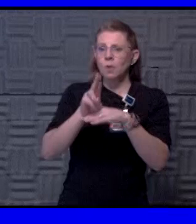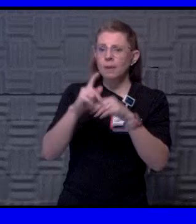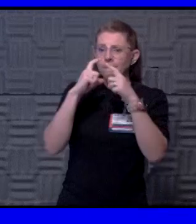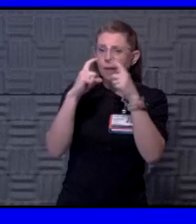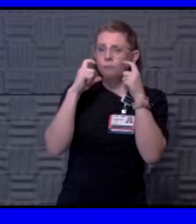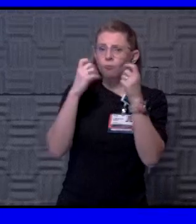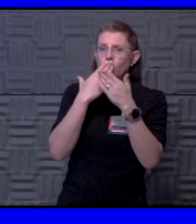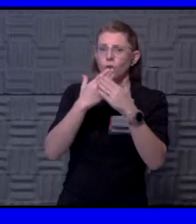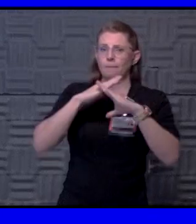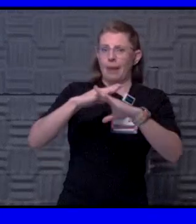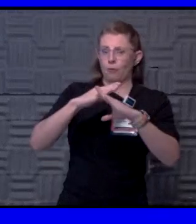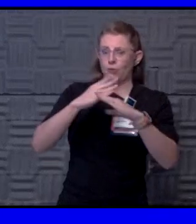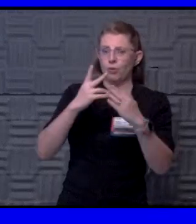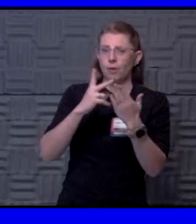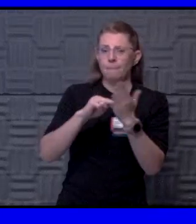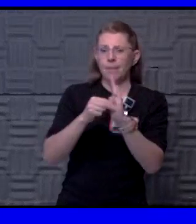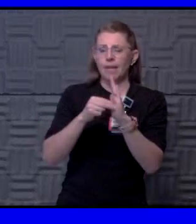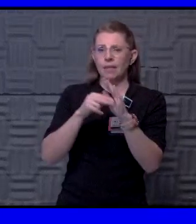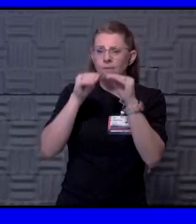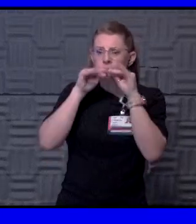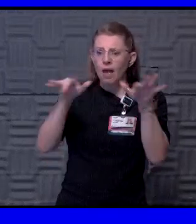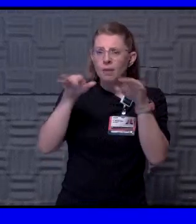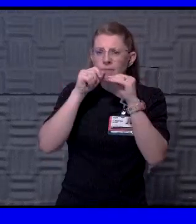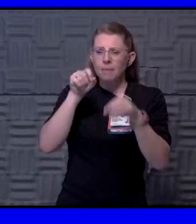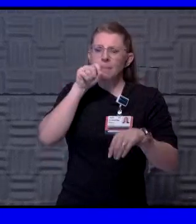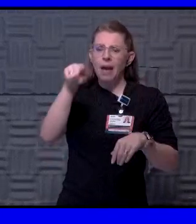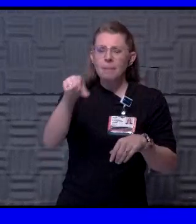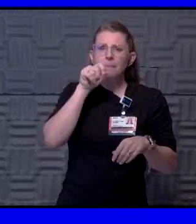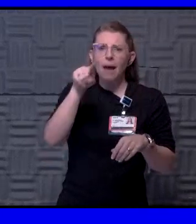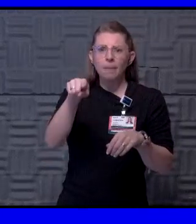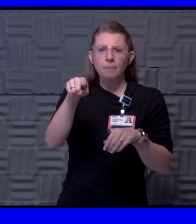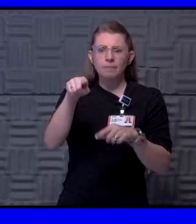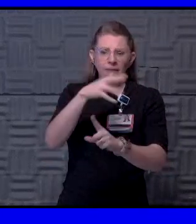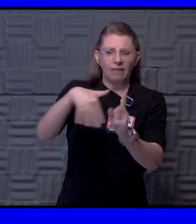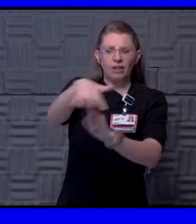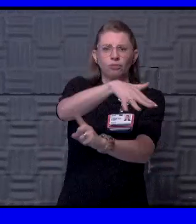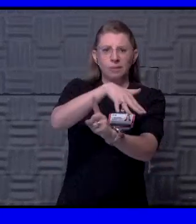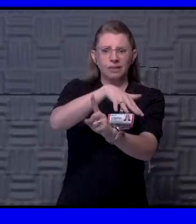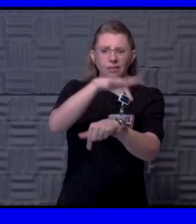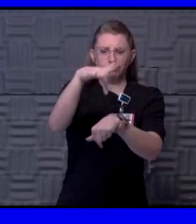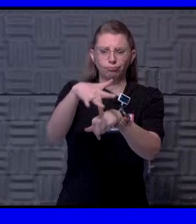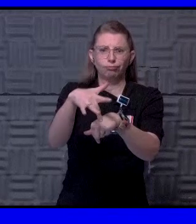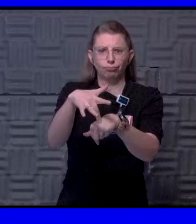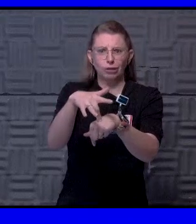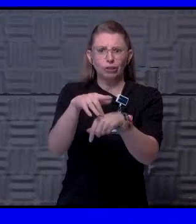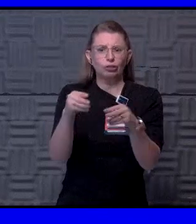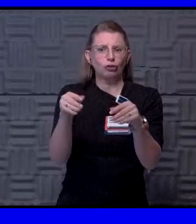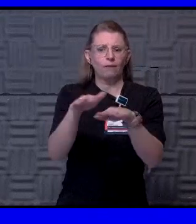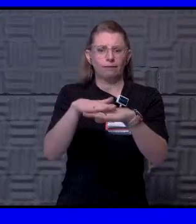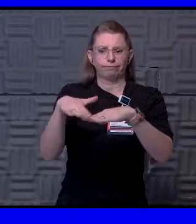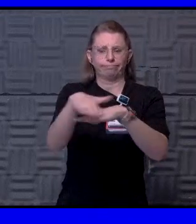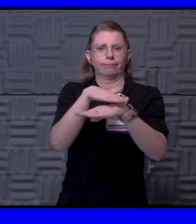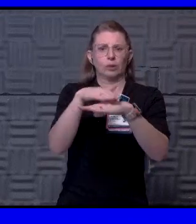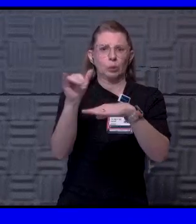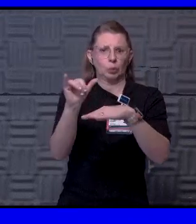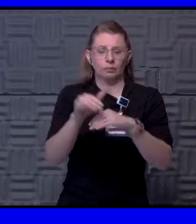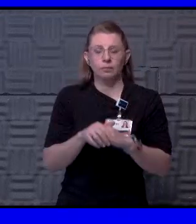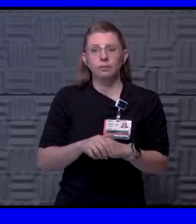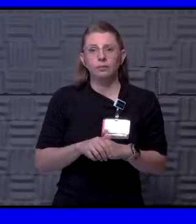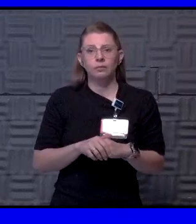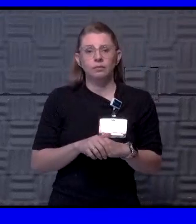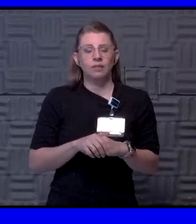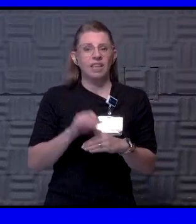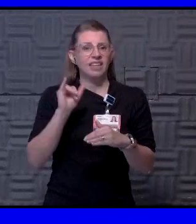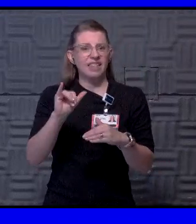good barrier, so you're expressing less virus and droplets into the environment and onto those surfaces anyway. So again, it is all that Swiss